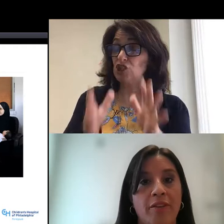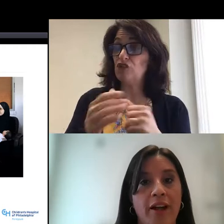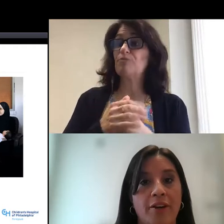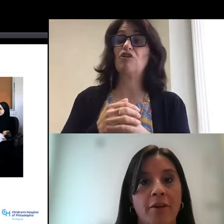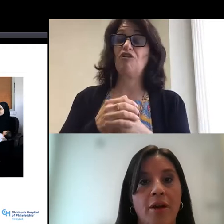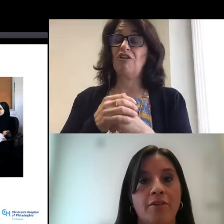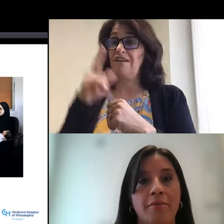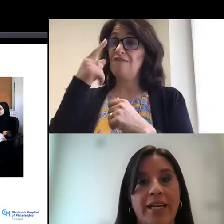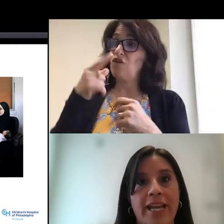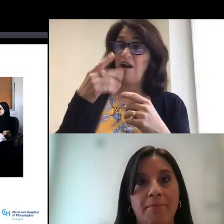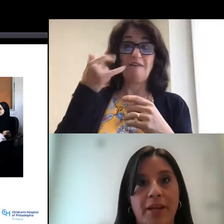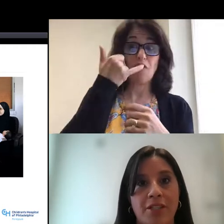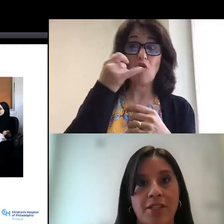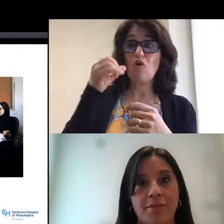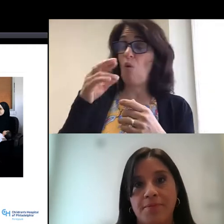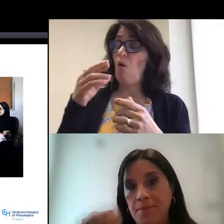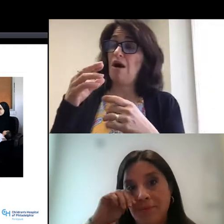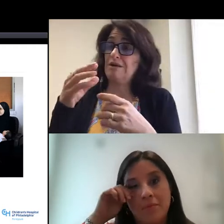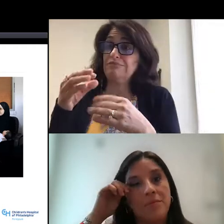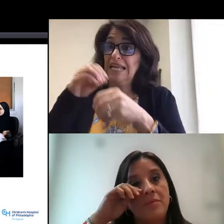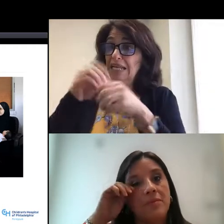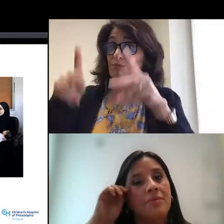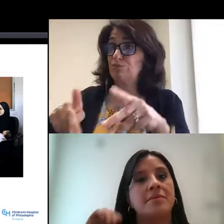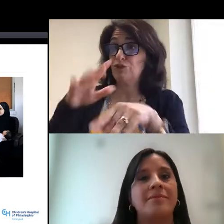care provider for Medicaid patients.